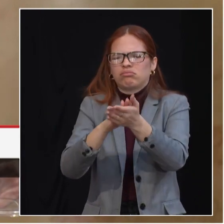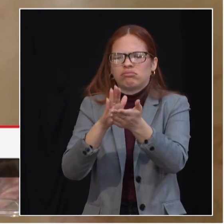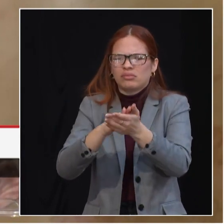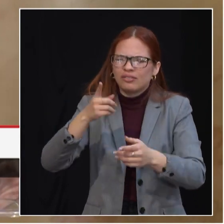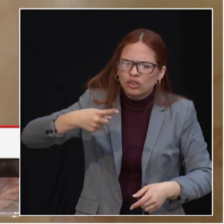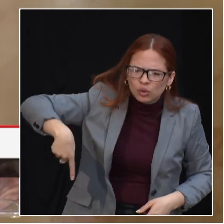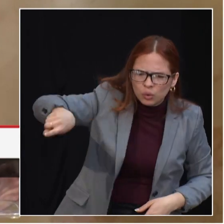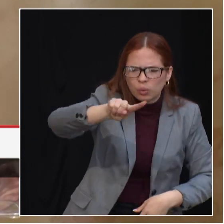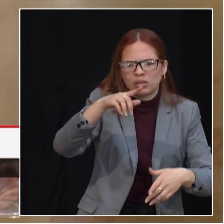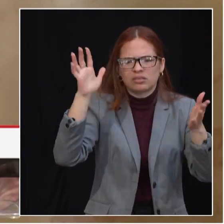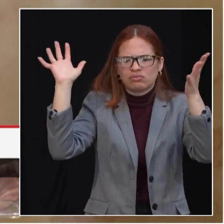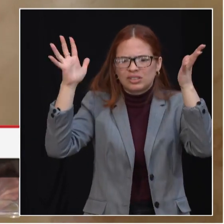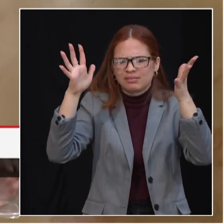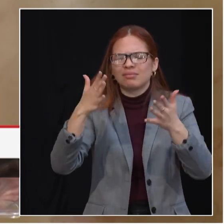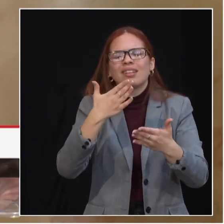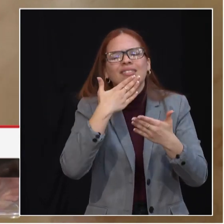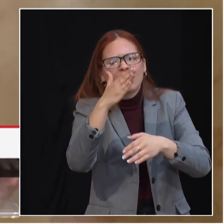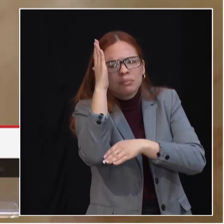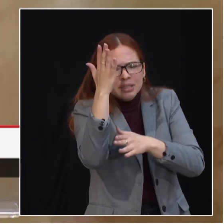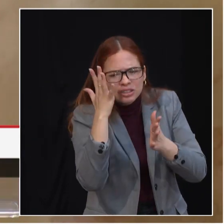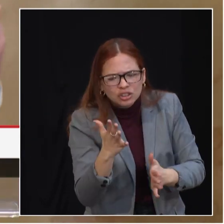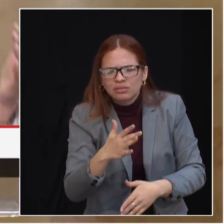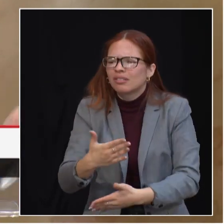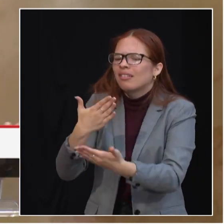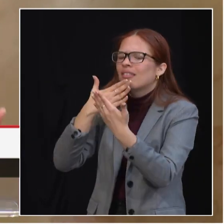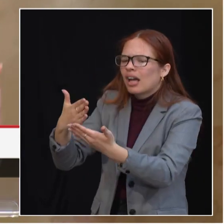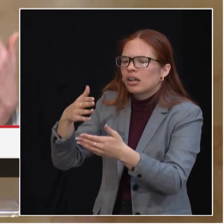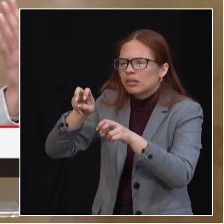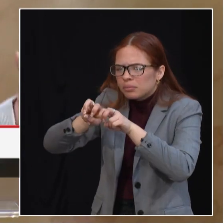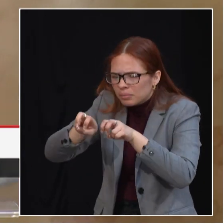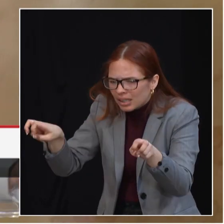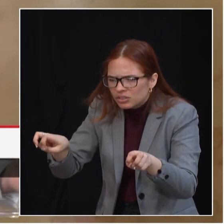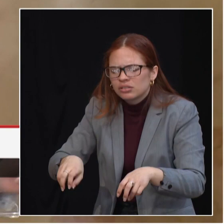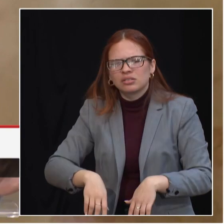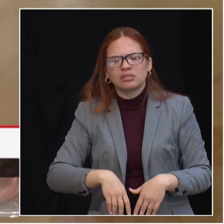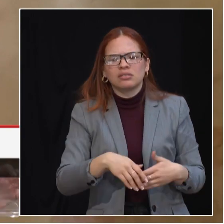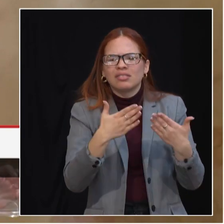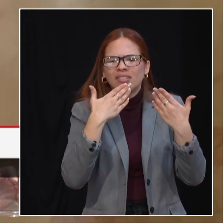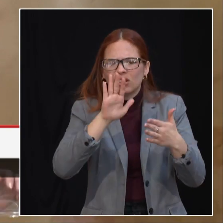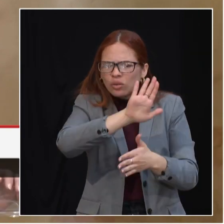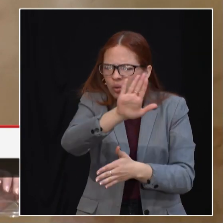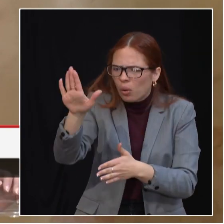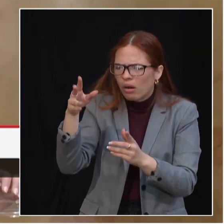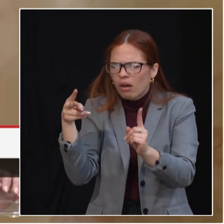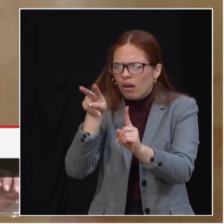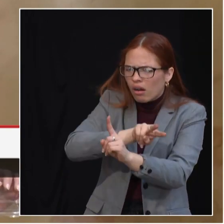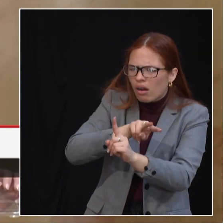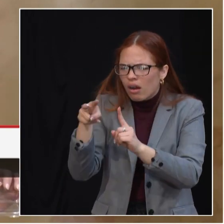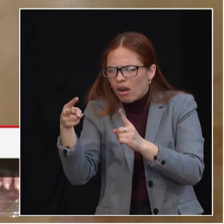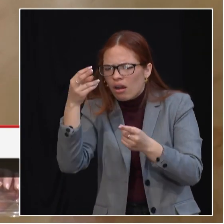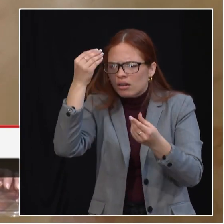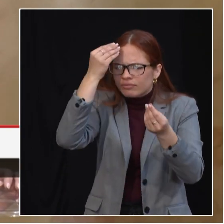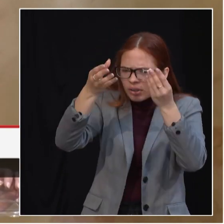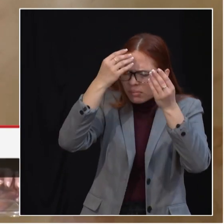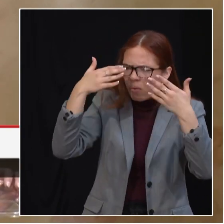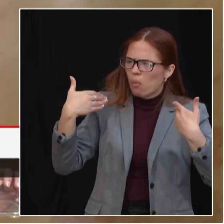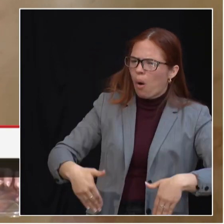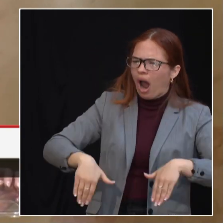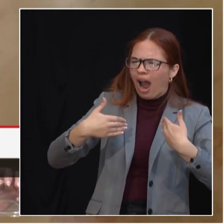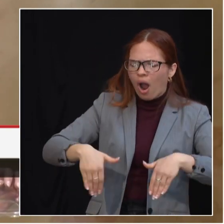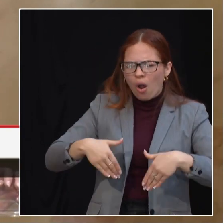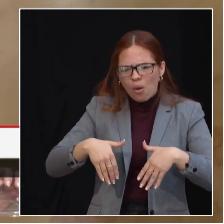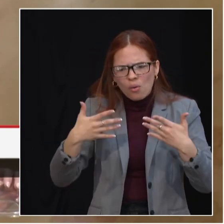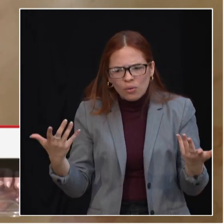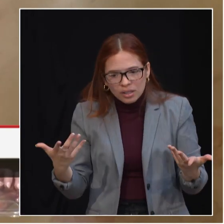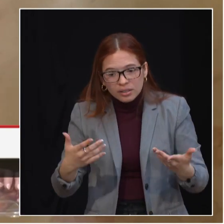our speakers, our panelists who shared their expertise and perspective. Let's hear it for Eileen